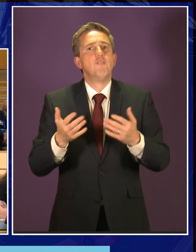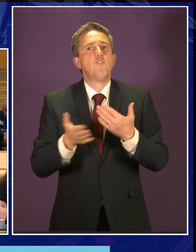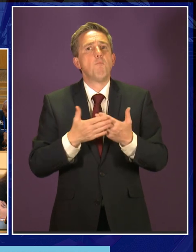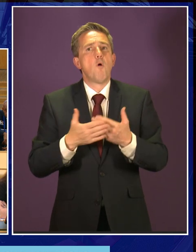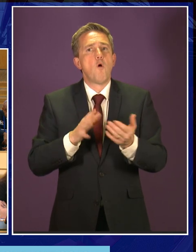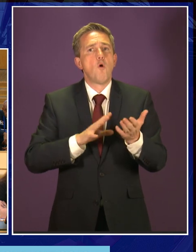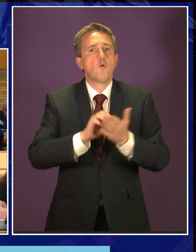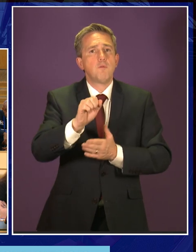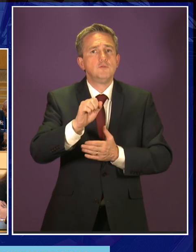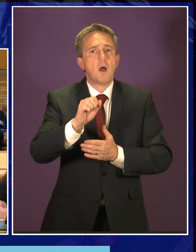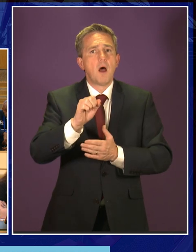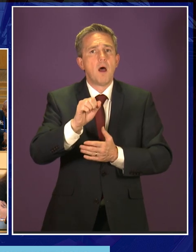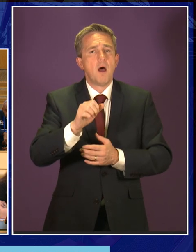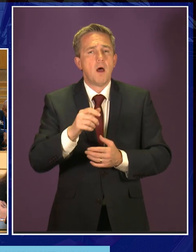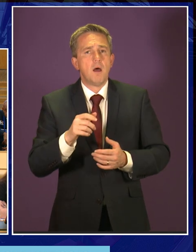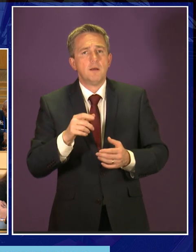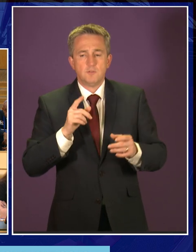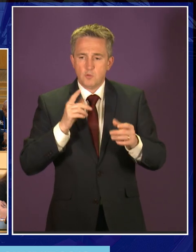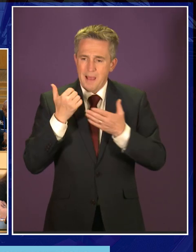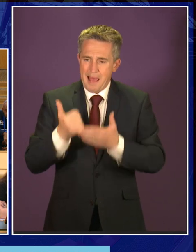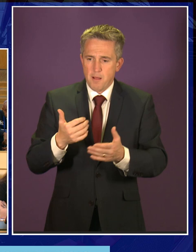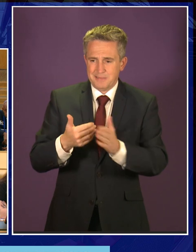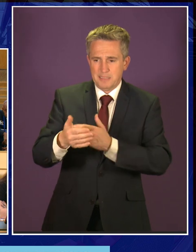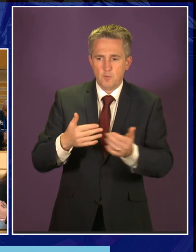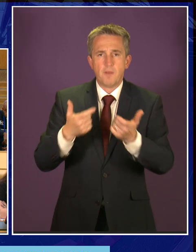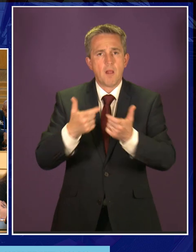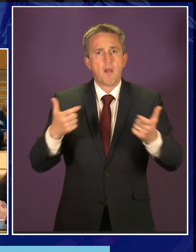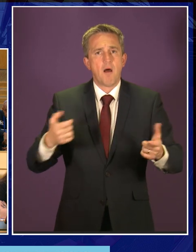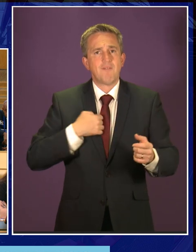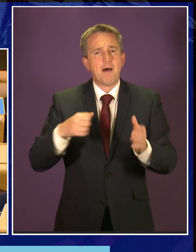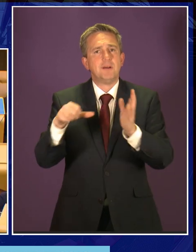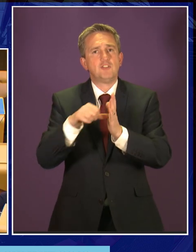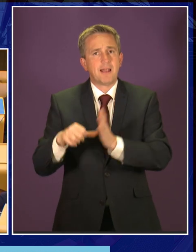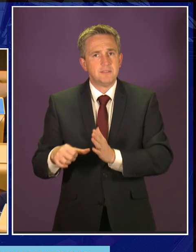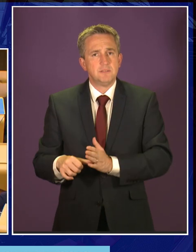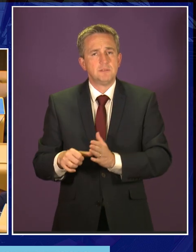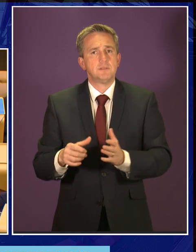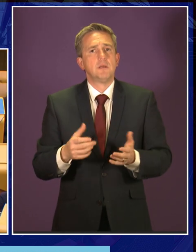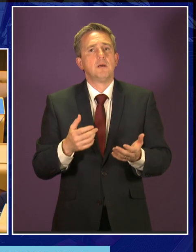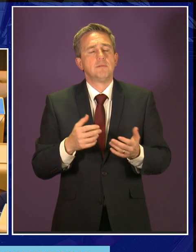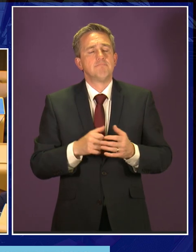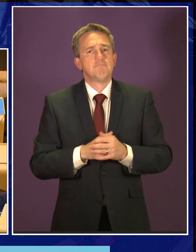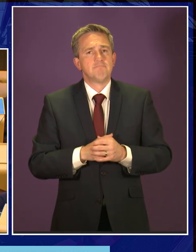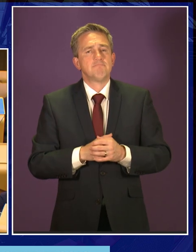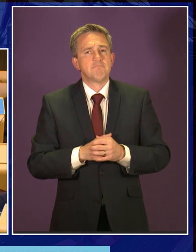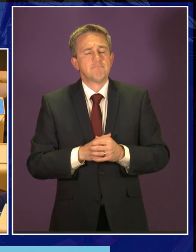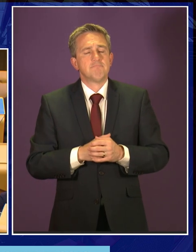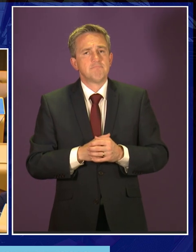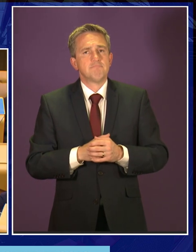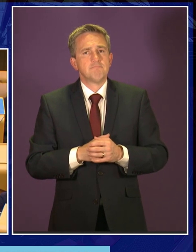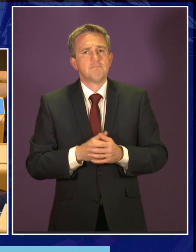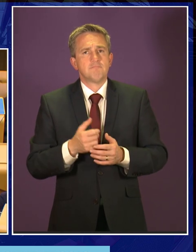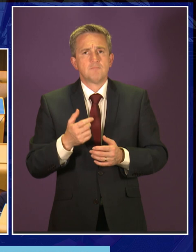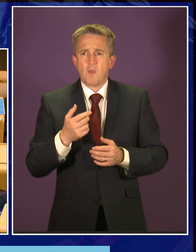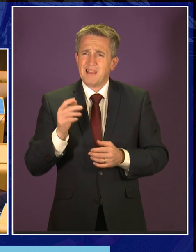culture in both tackling our biggest challenges and also making life worth living and fighting for. It was heartening to